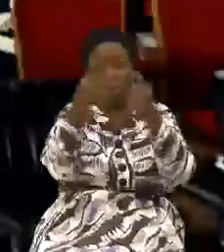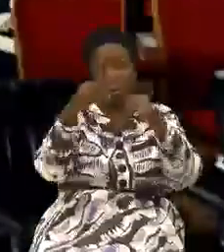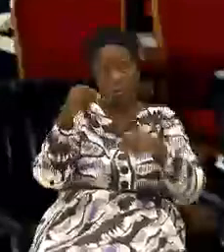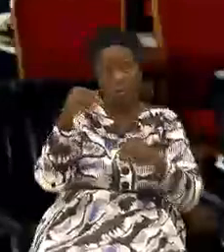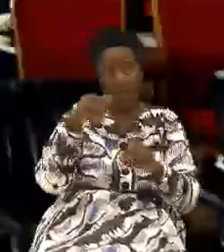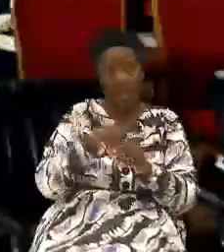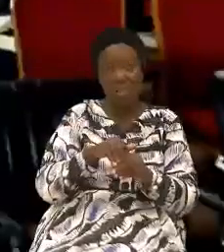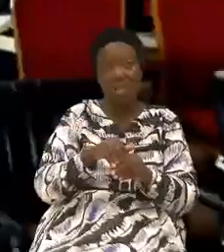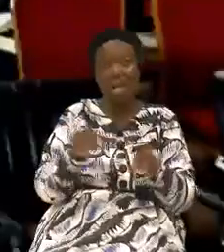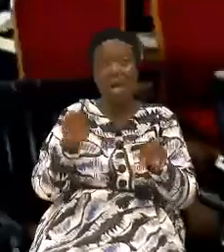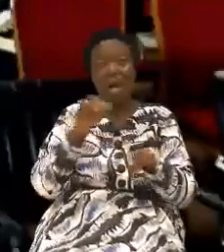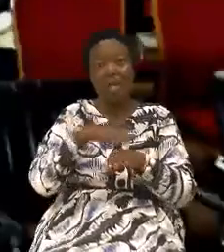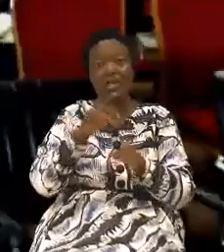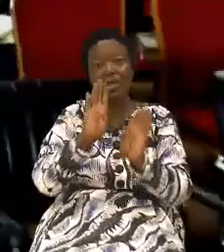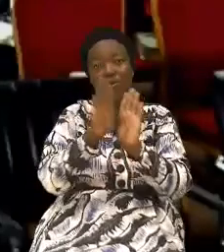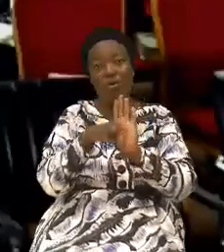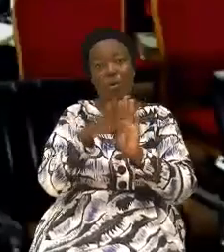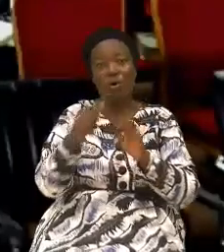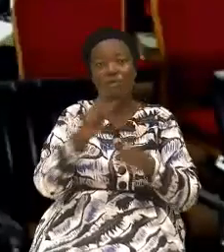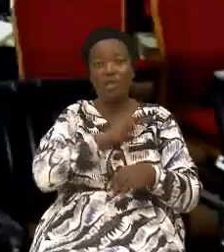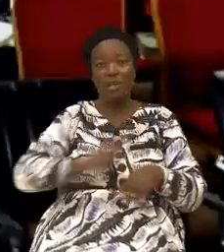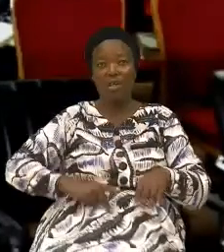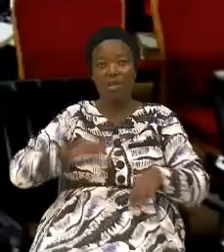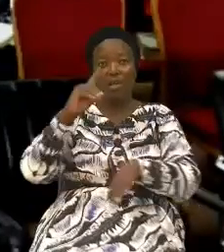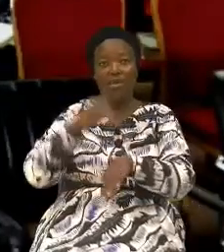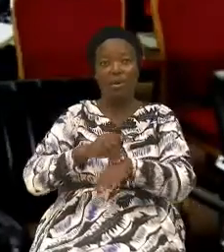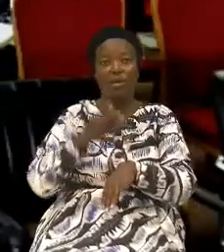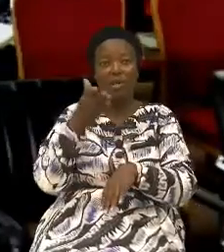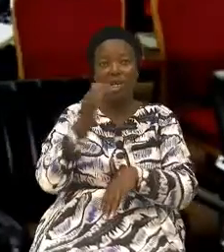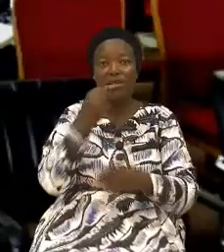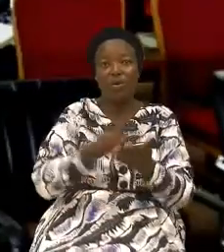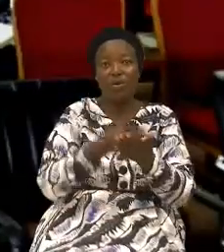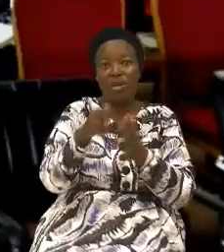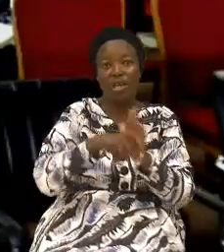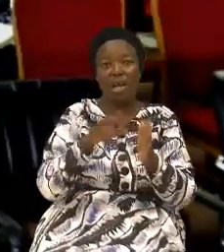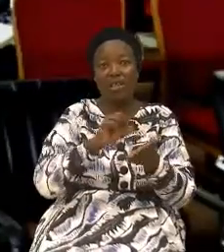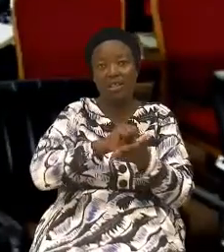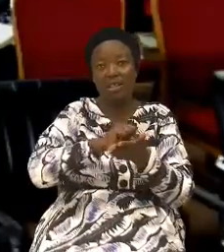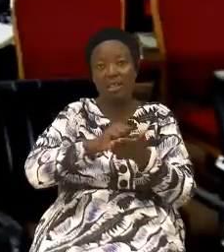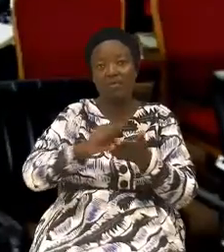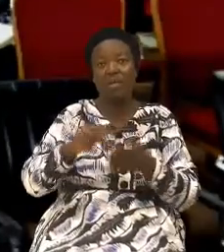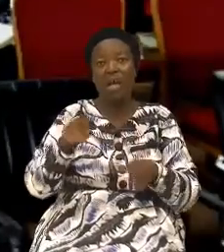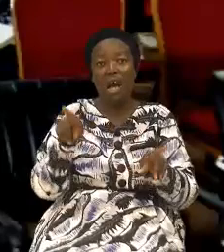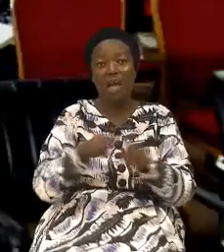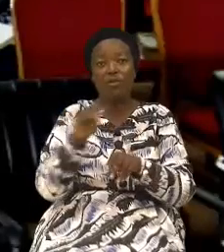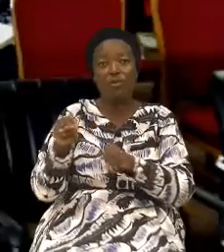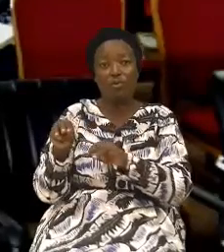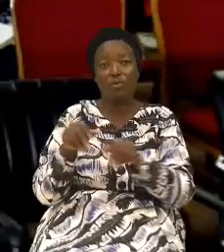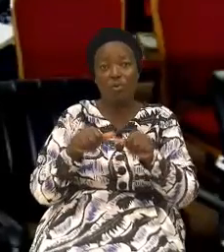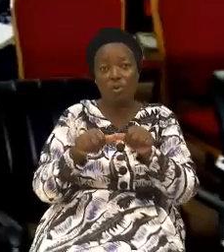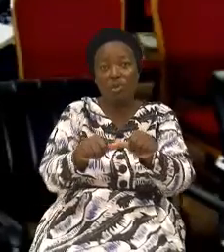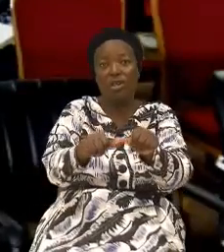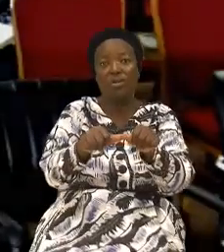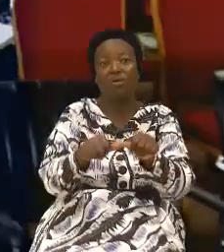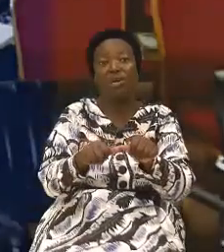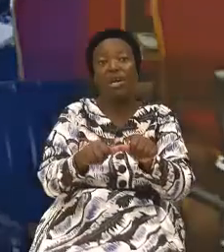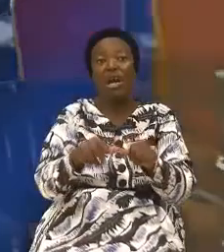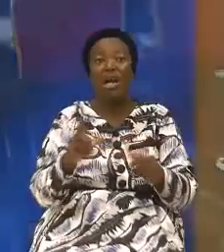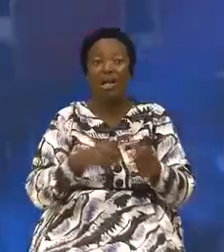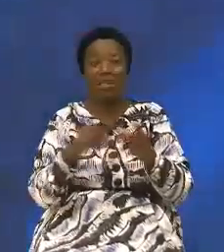of the kingdom. There is holiness and sanctification as you move further in and you